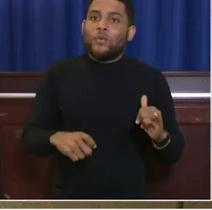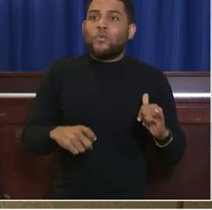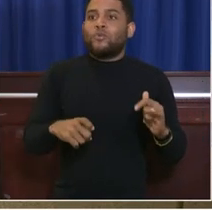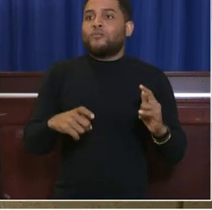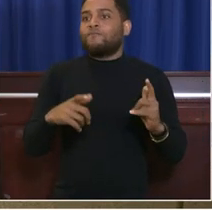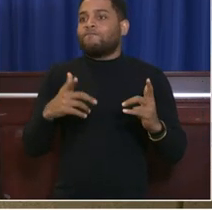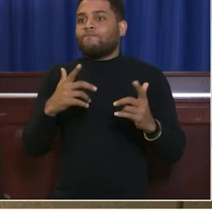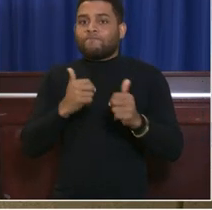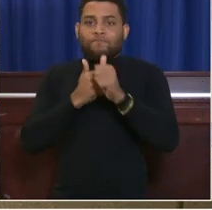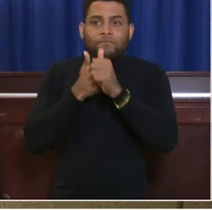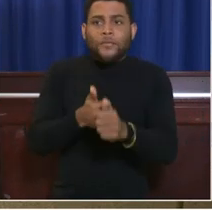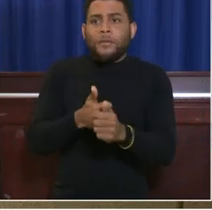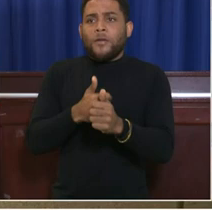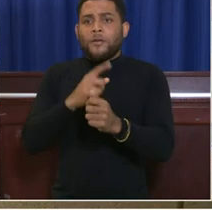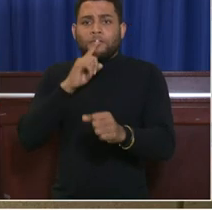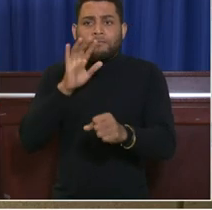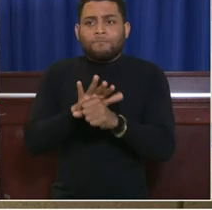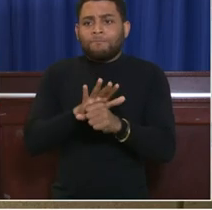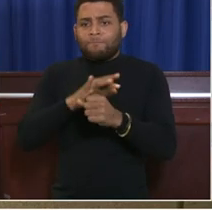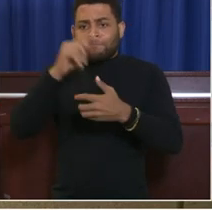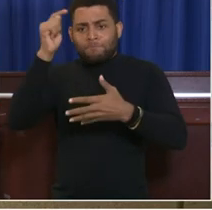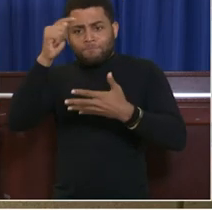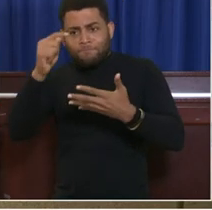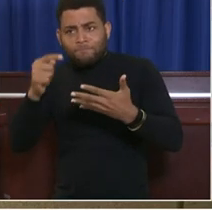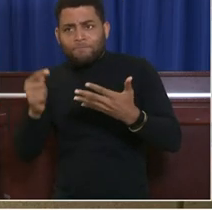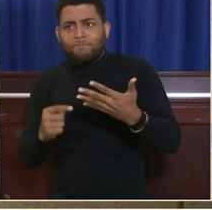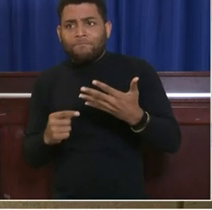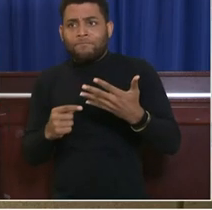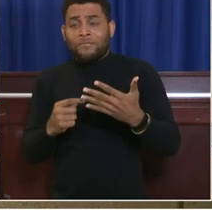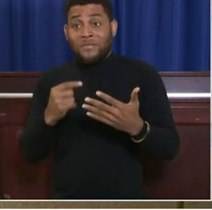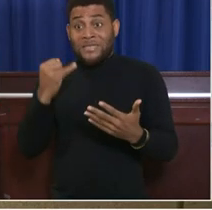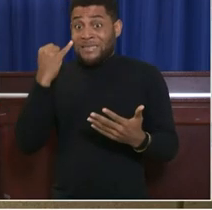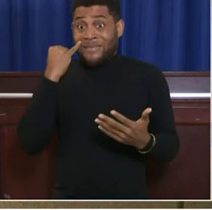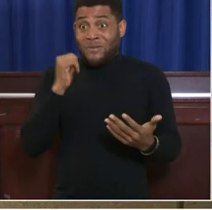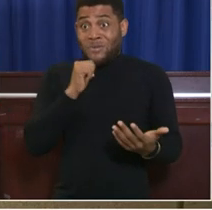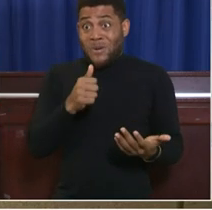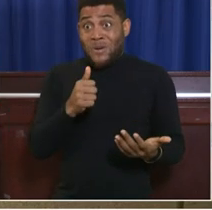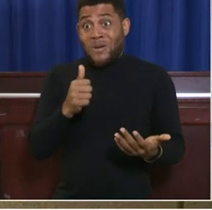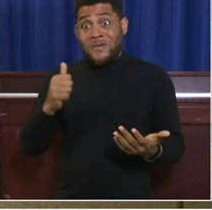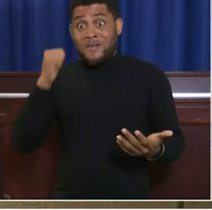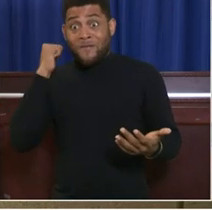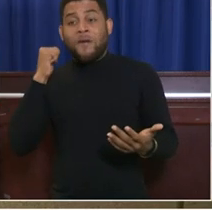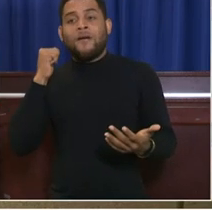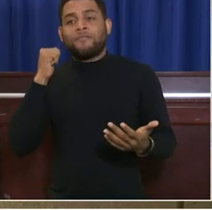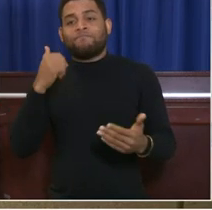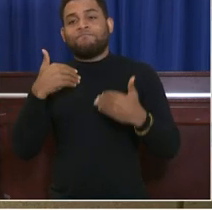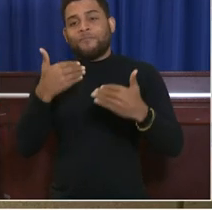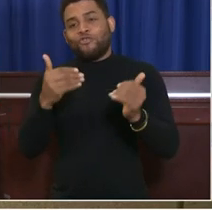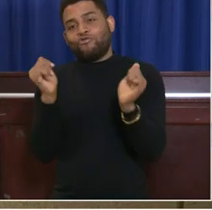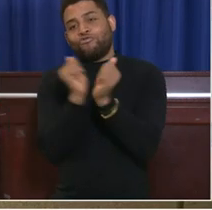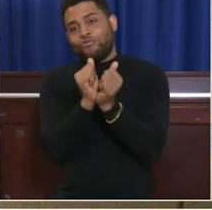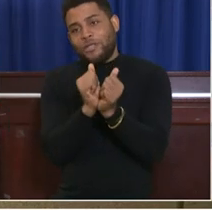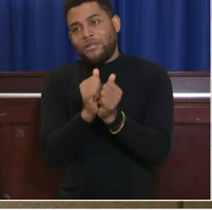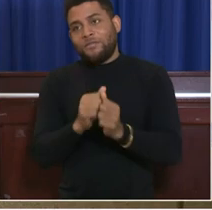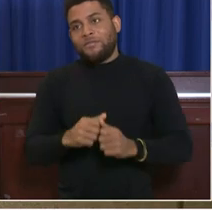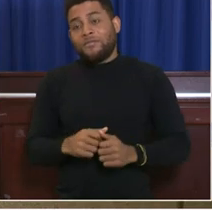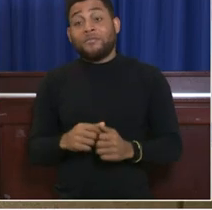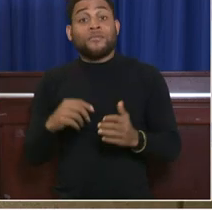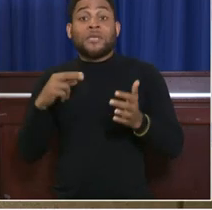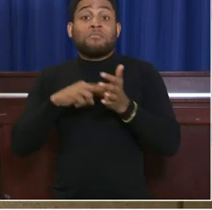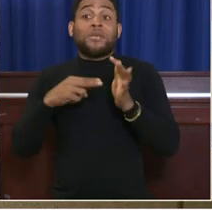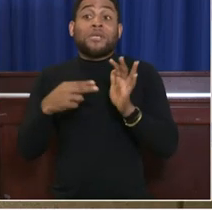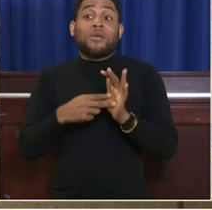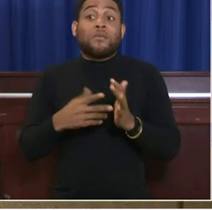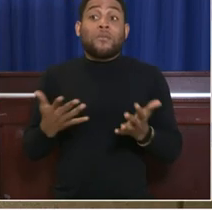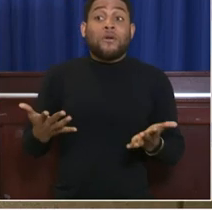those commitments, because if they don't, they could be arrested. And that means that they're disrupting a new job